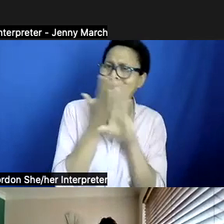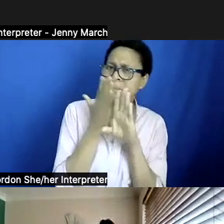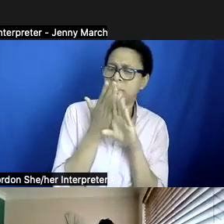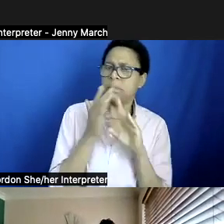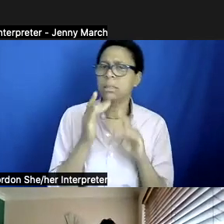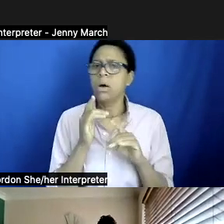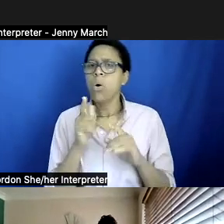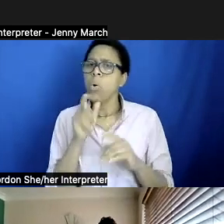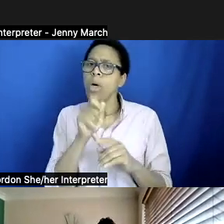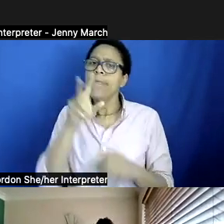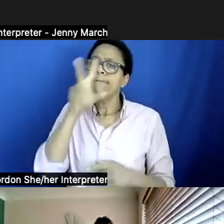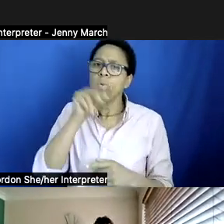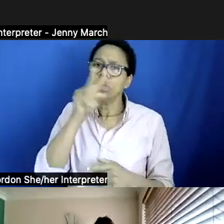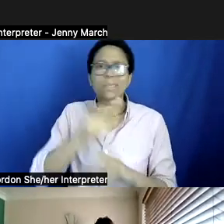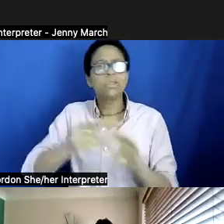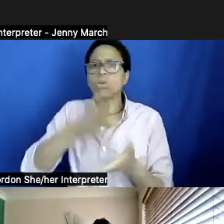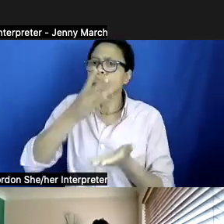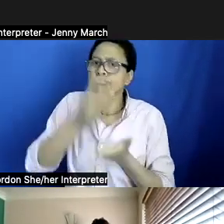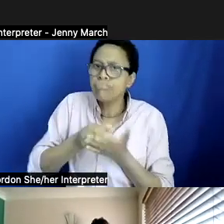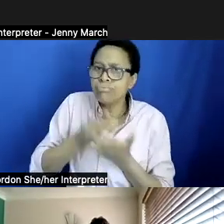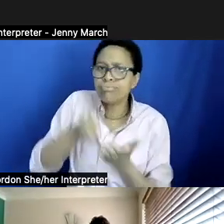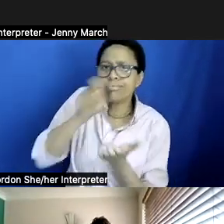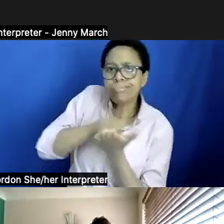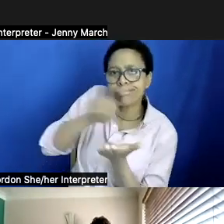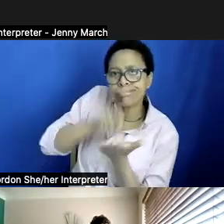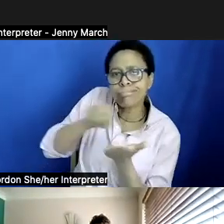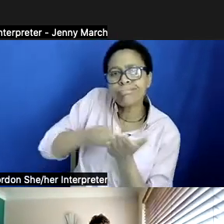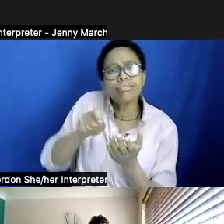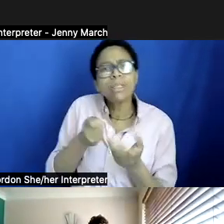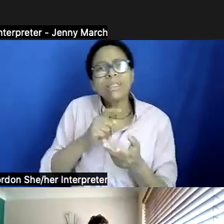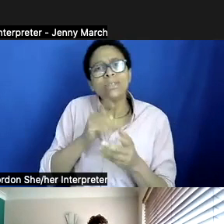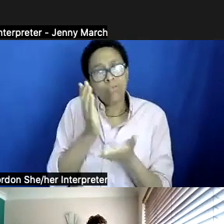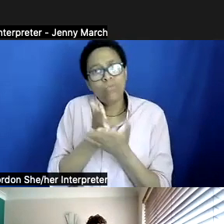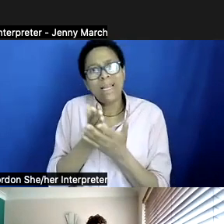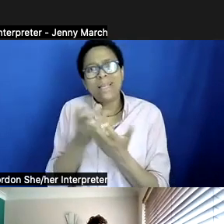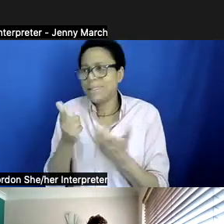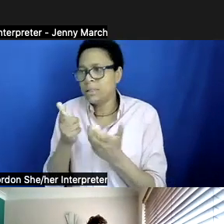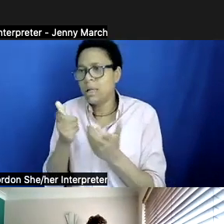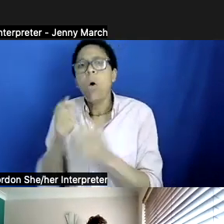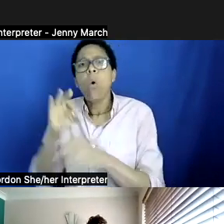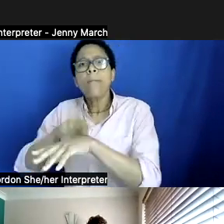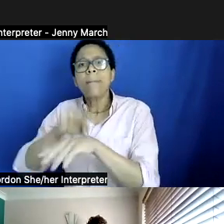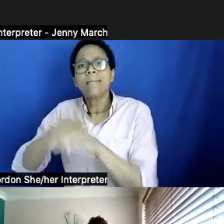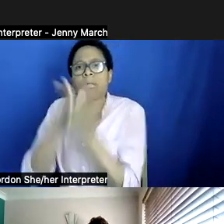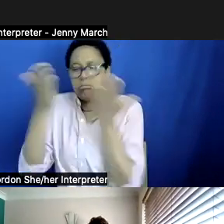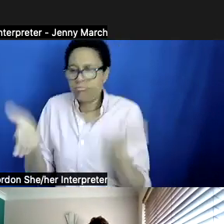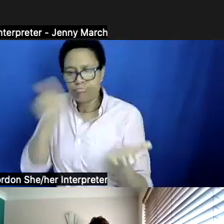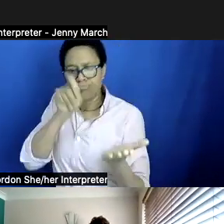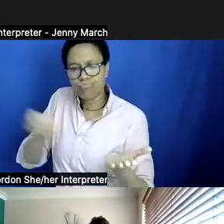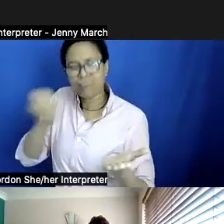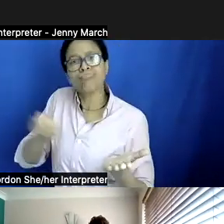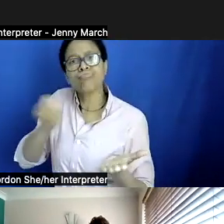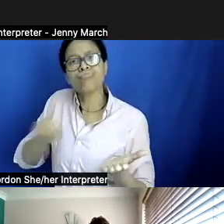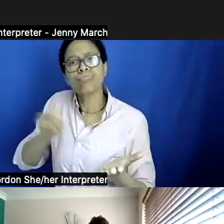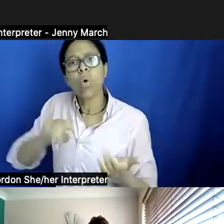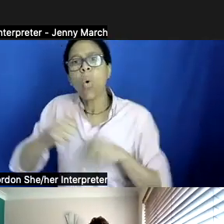being recorded, that a lot of patients' lives are recorded by medical professionals or by, police reports or